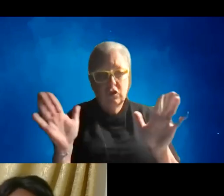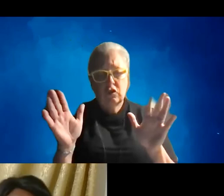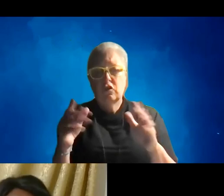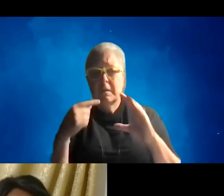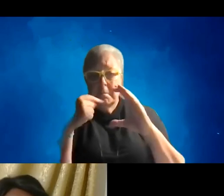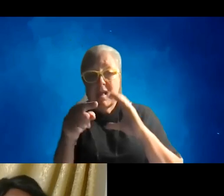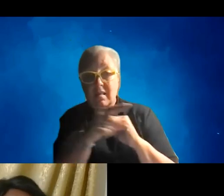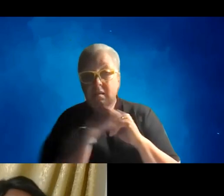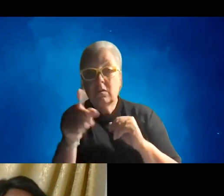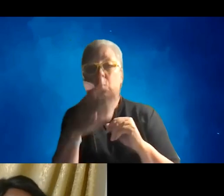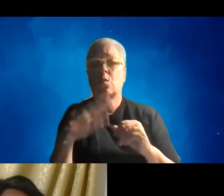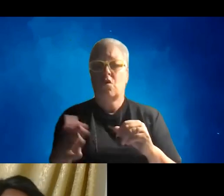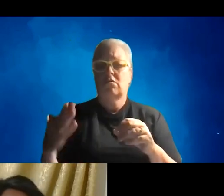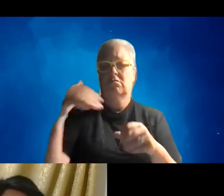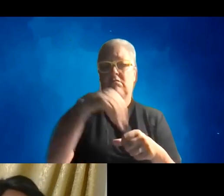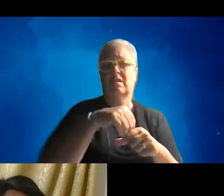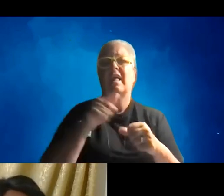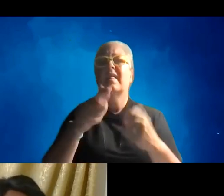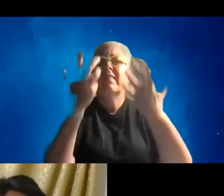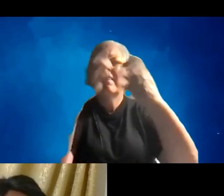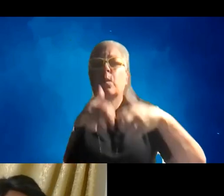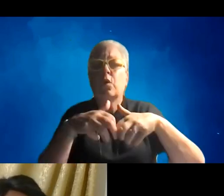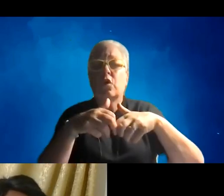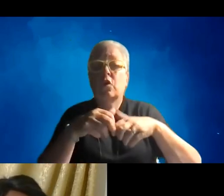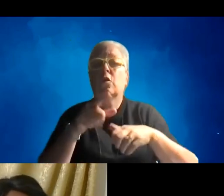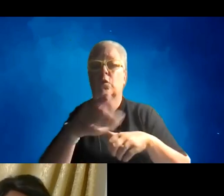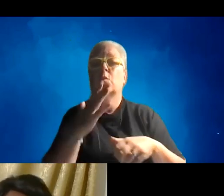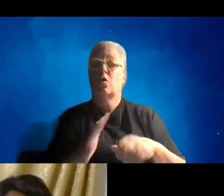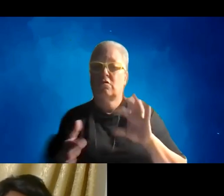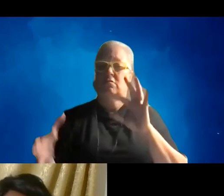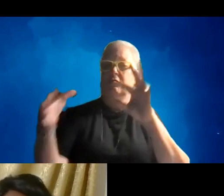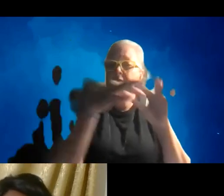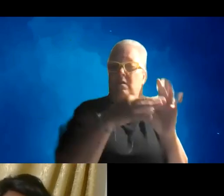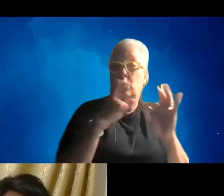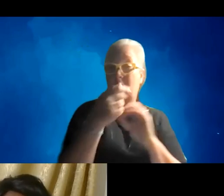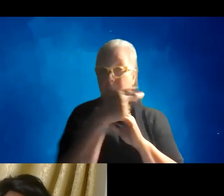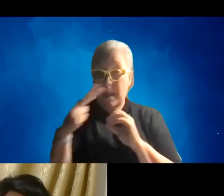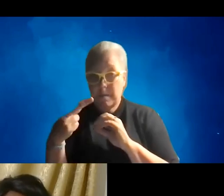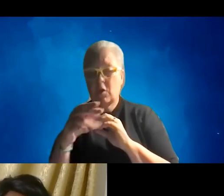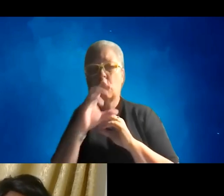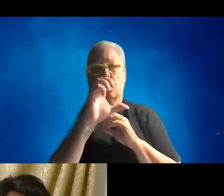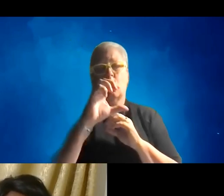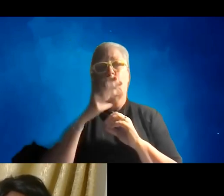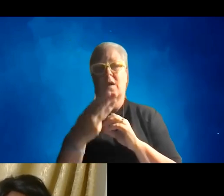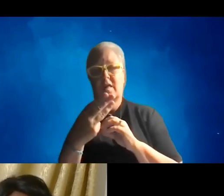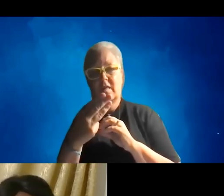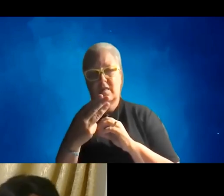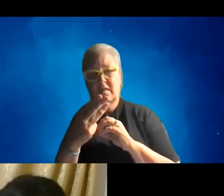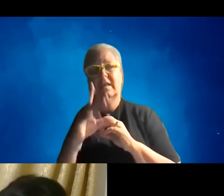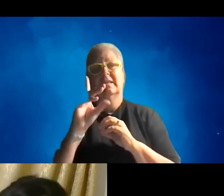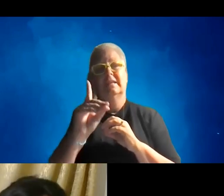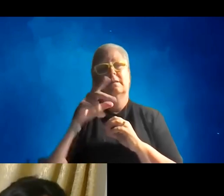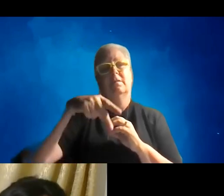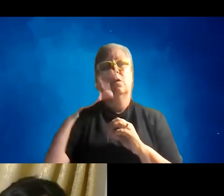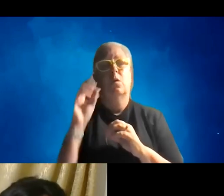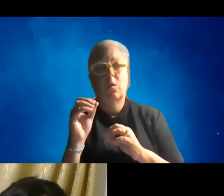want to be part of a network after this, sign up to become a Commonwealth Disabled People's Forum human rights advocate. And